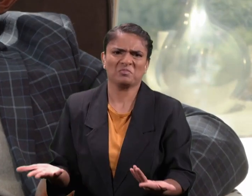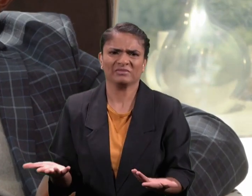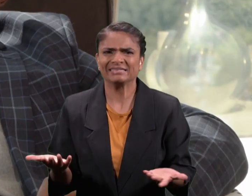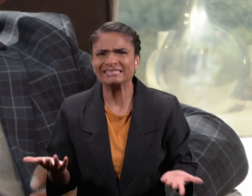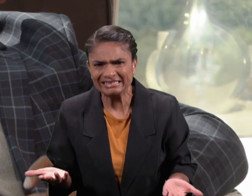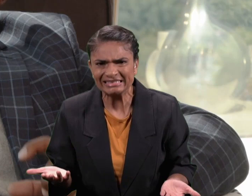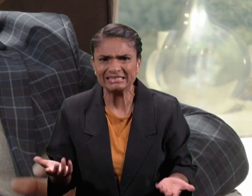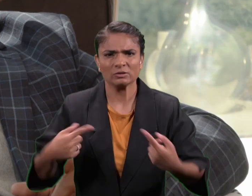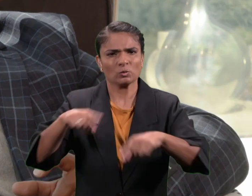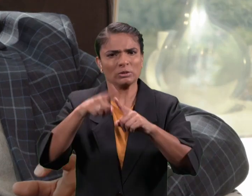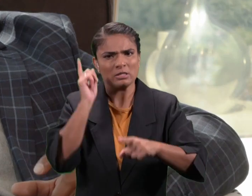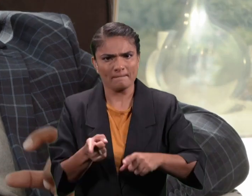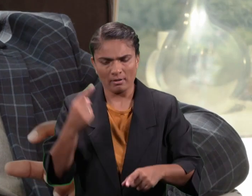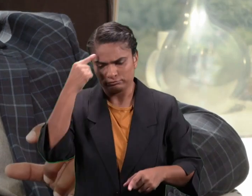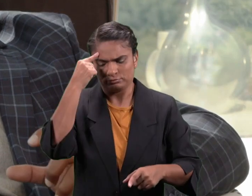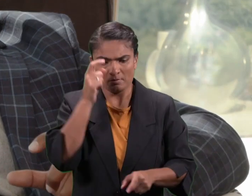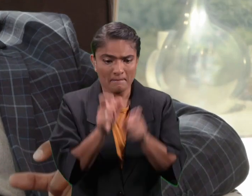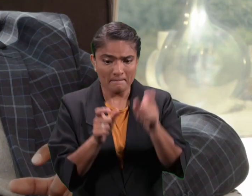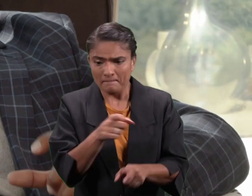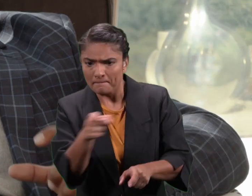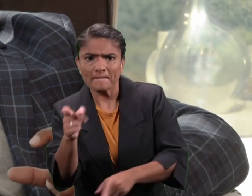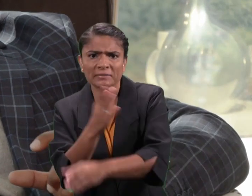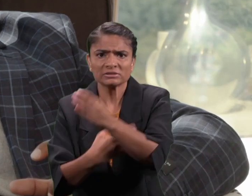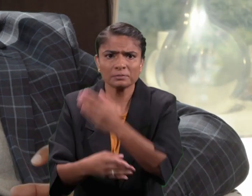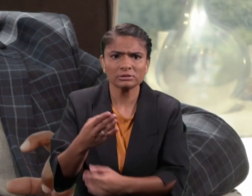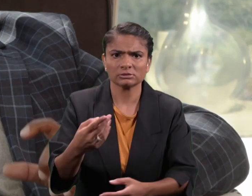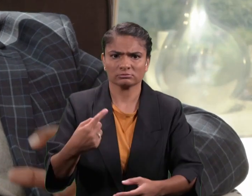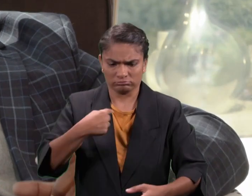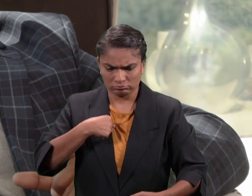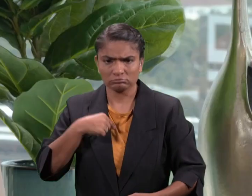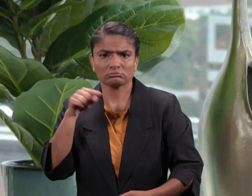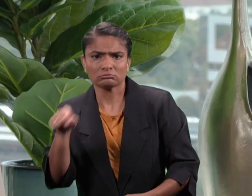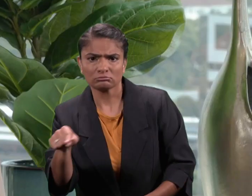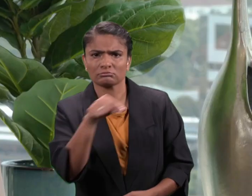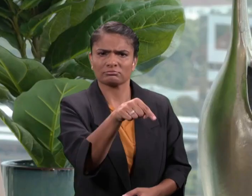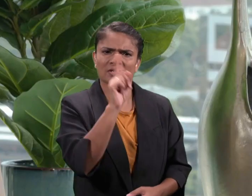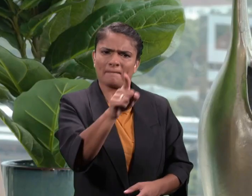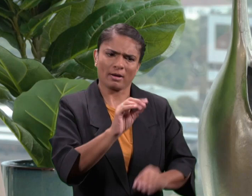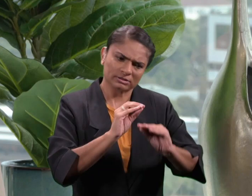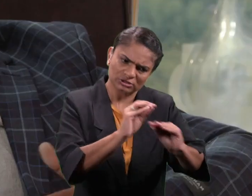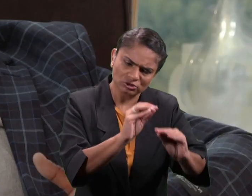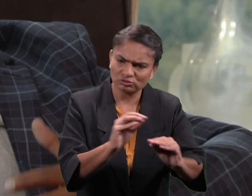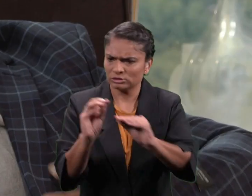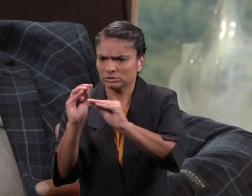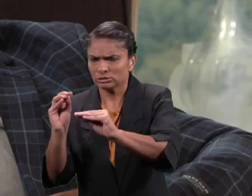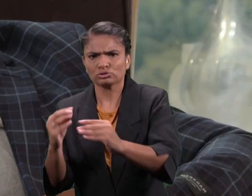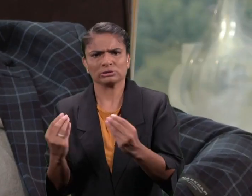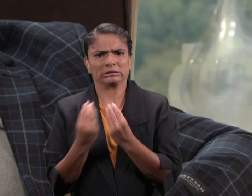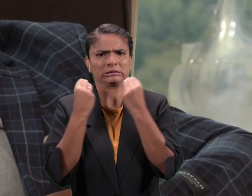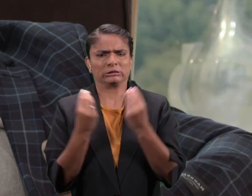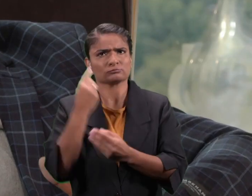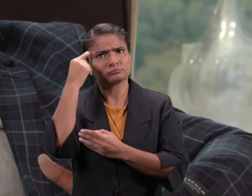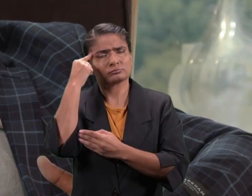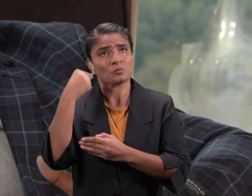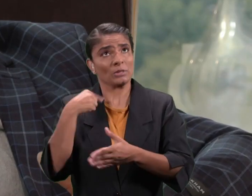the potential of the person or the individual with the disability himself. But also we need to educate ourselves